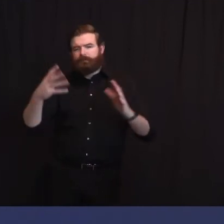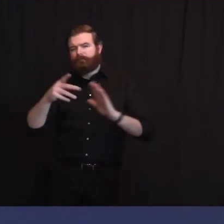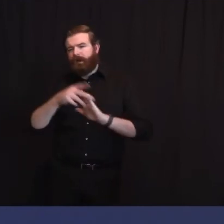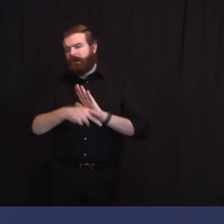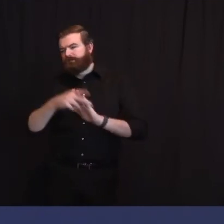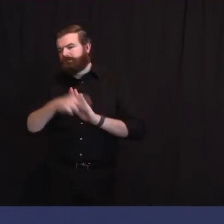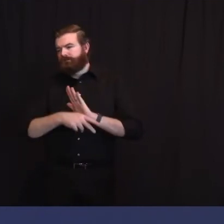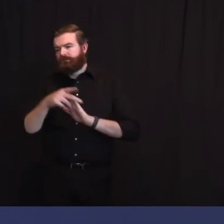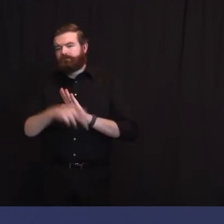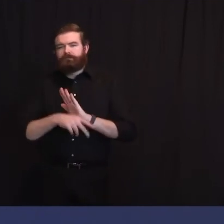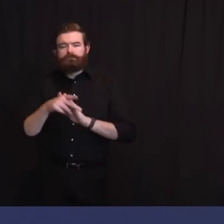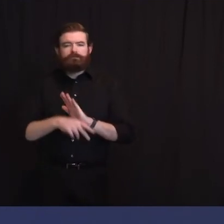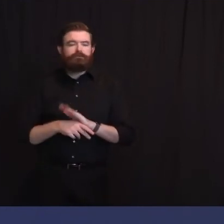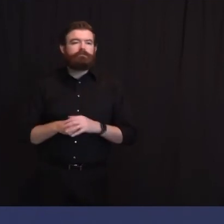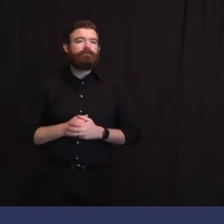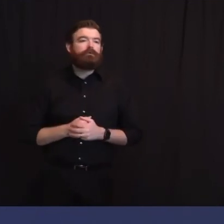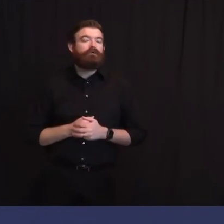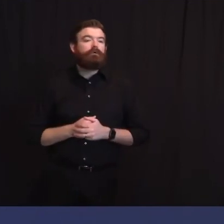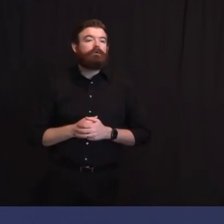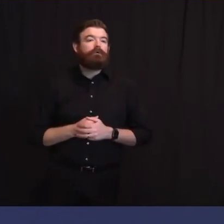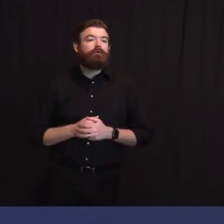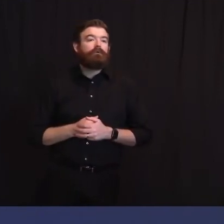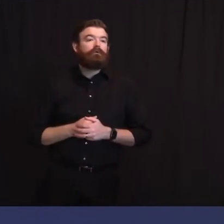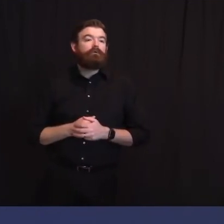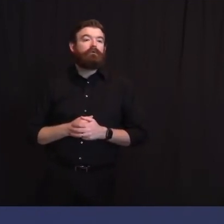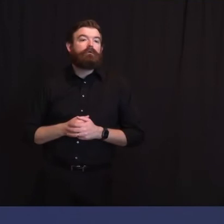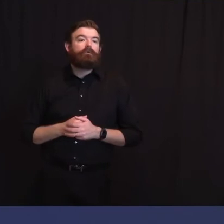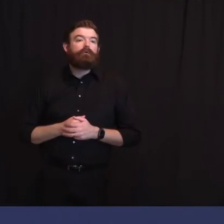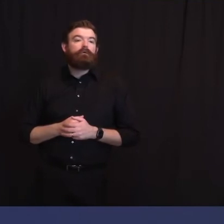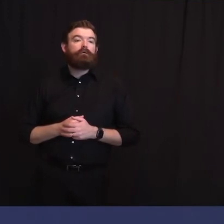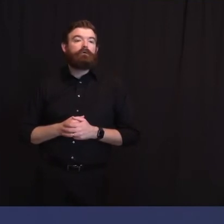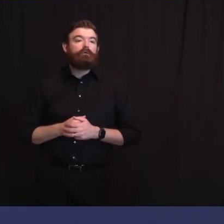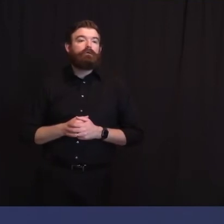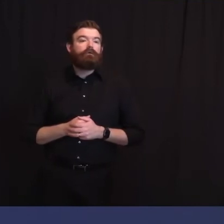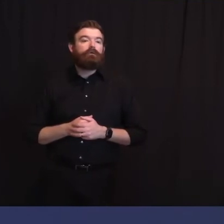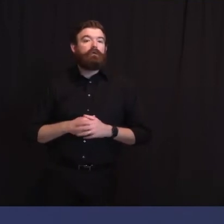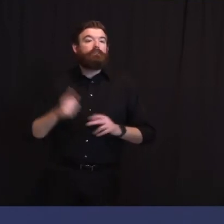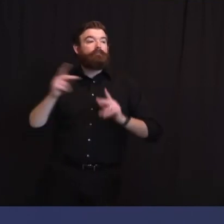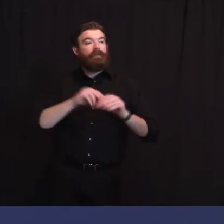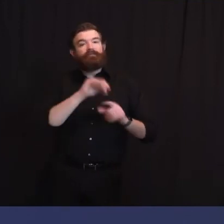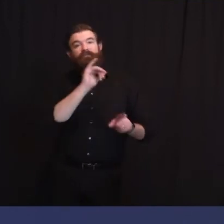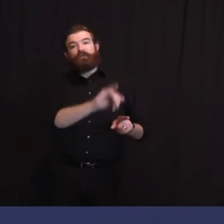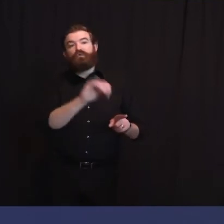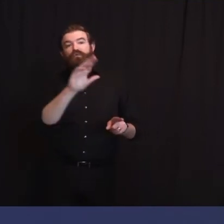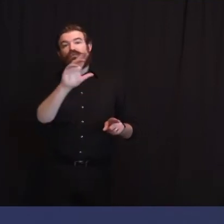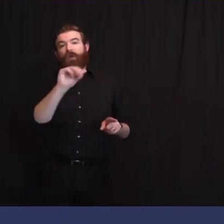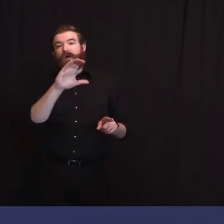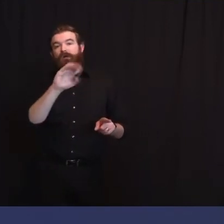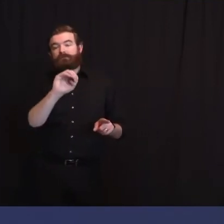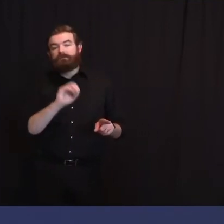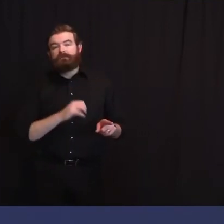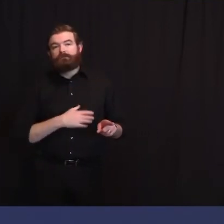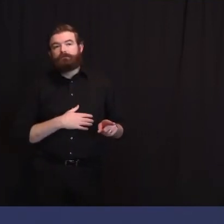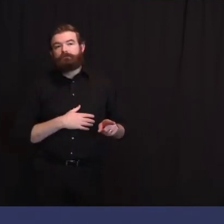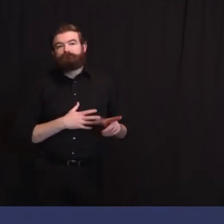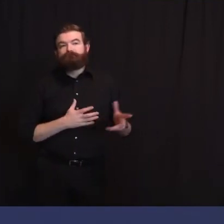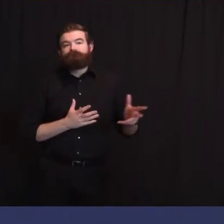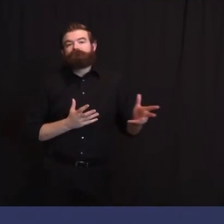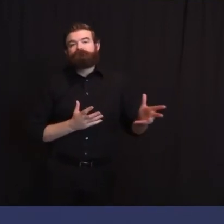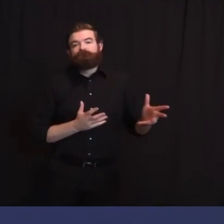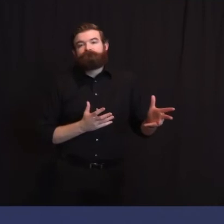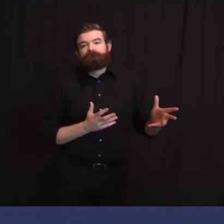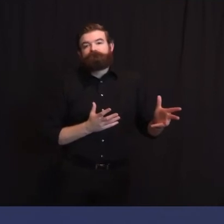that race or not, but if you're looking for strong democracy, one of the definitions is, do